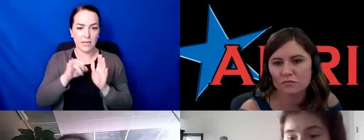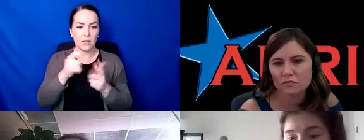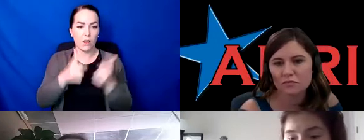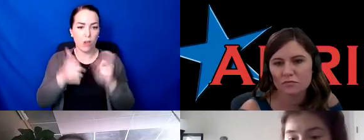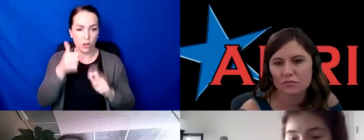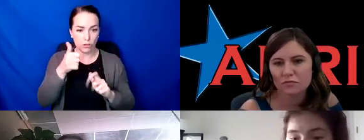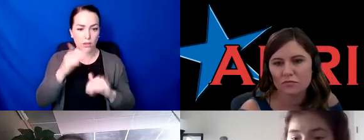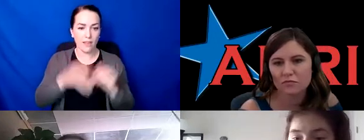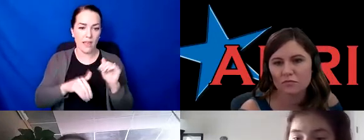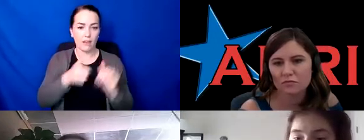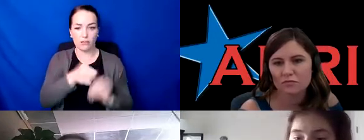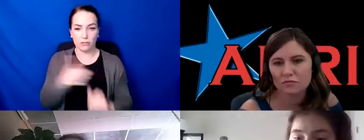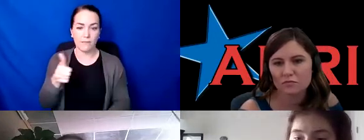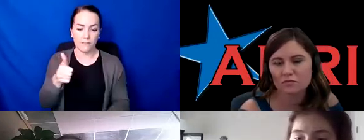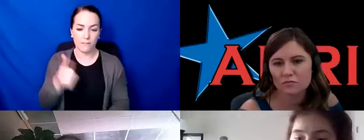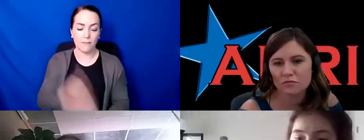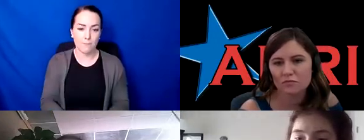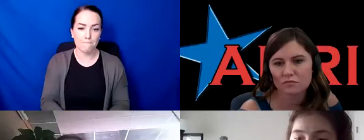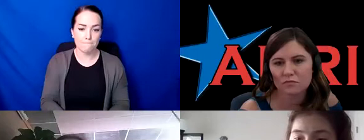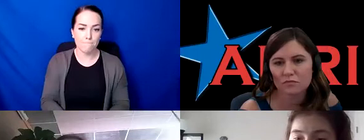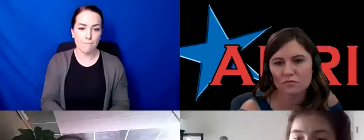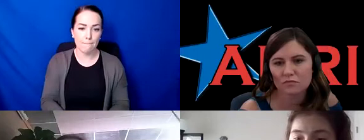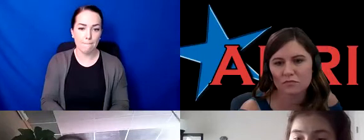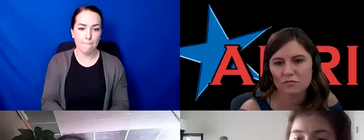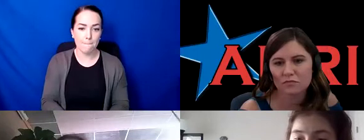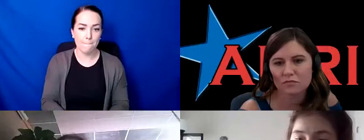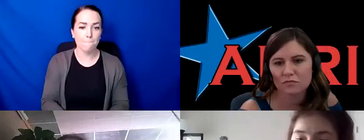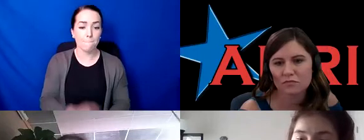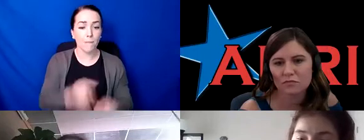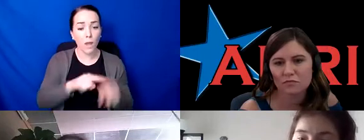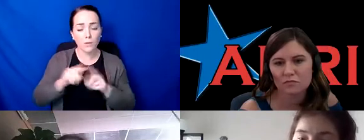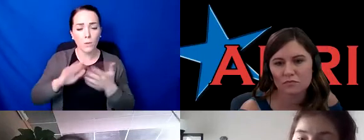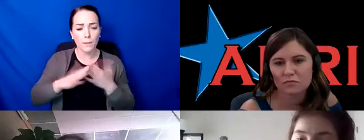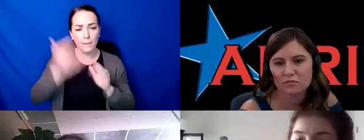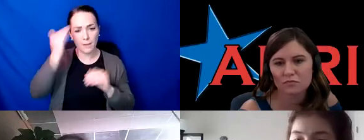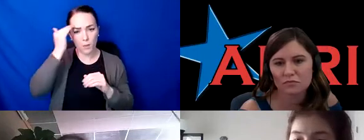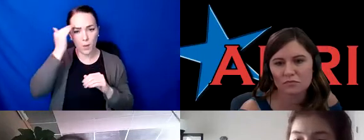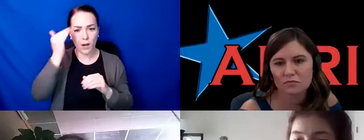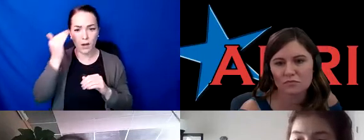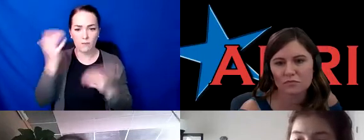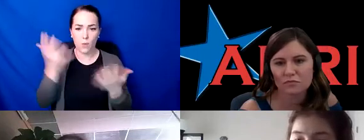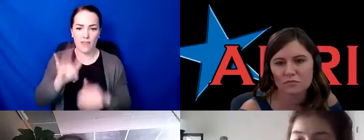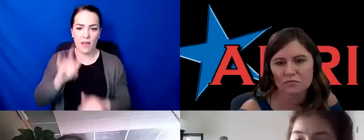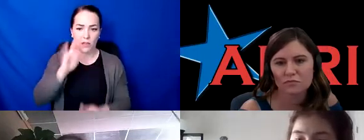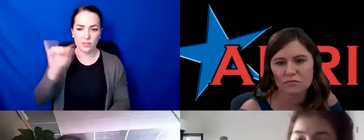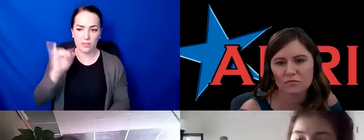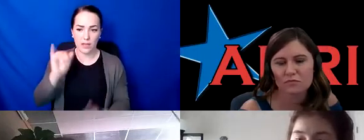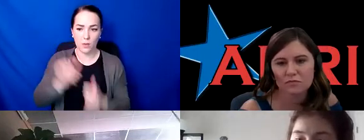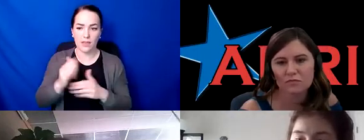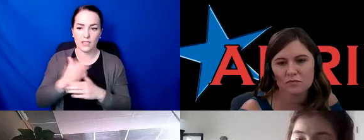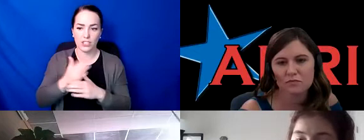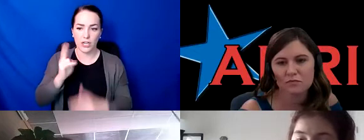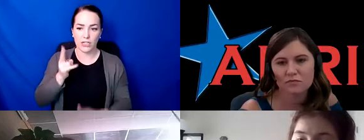just yourself. And then being aware of what that looks like, that there's a shared history